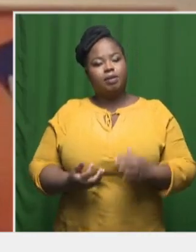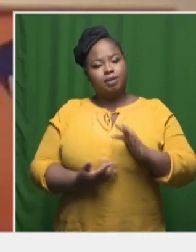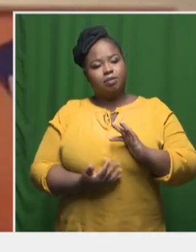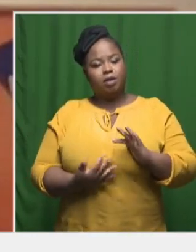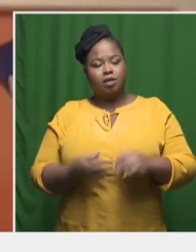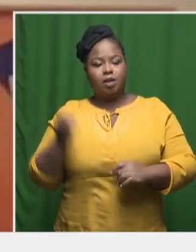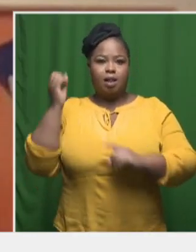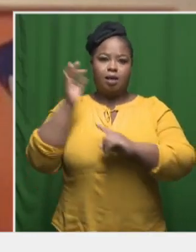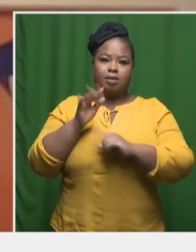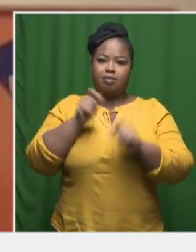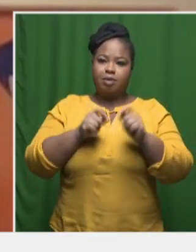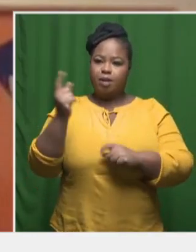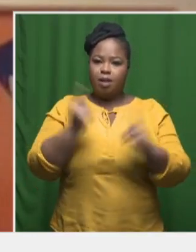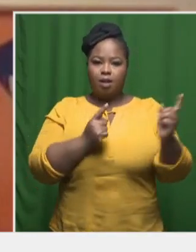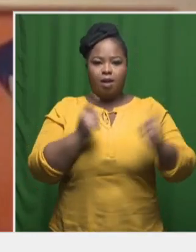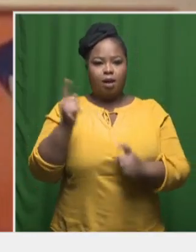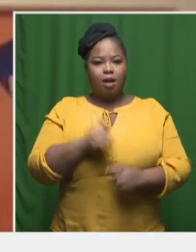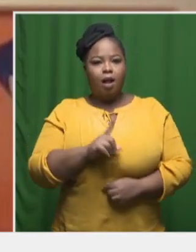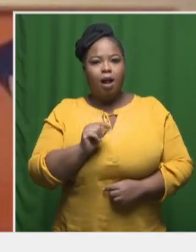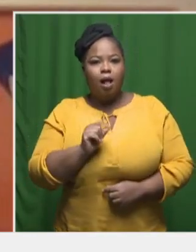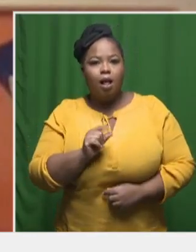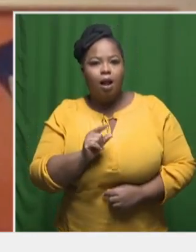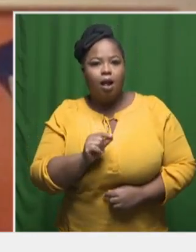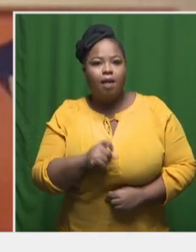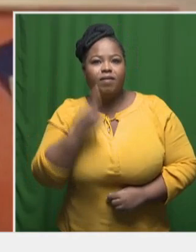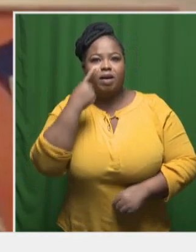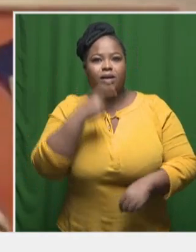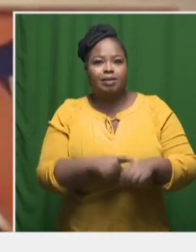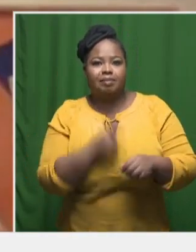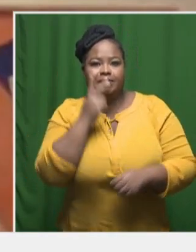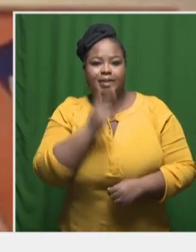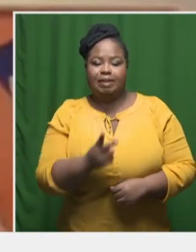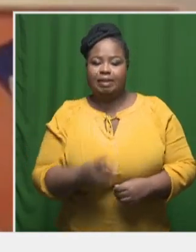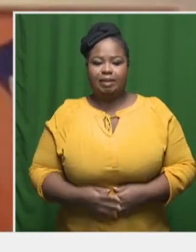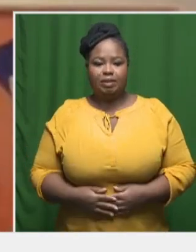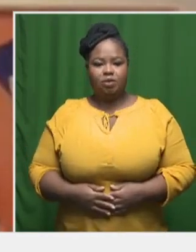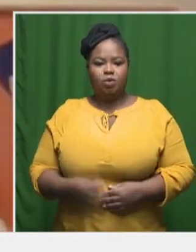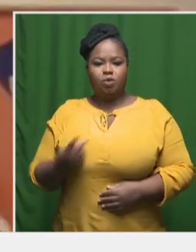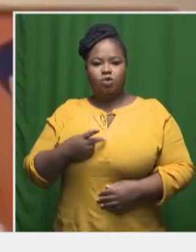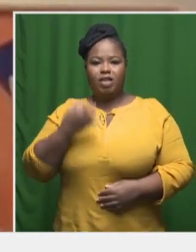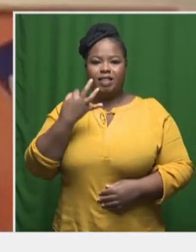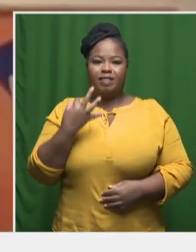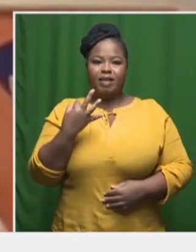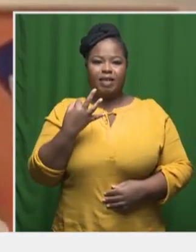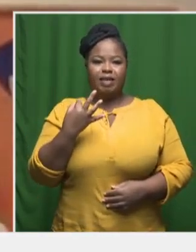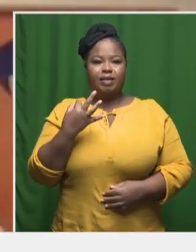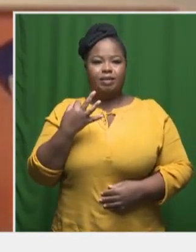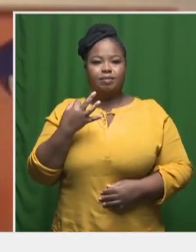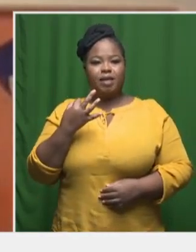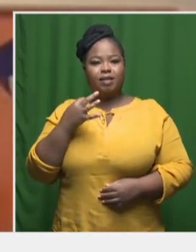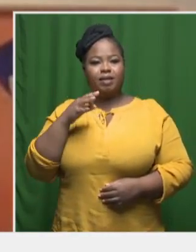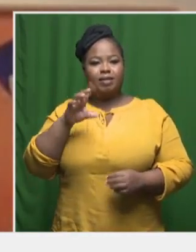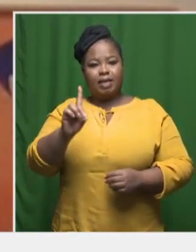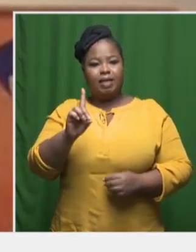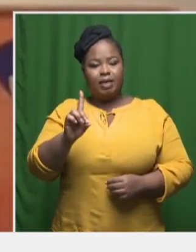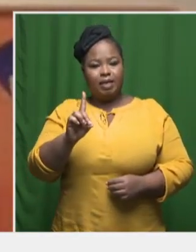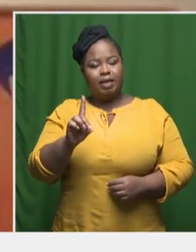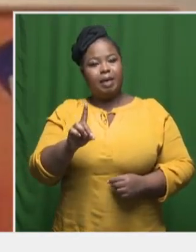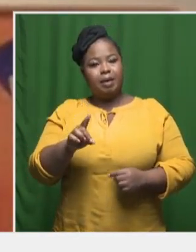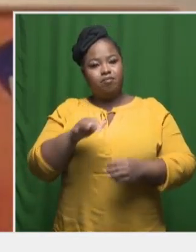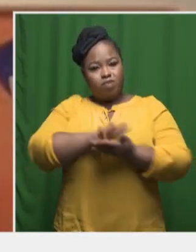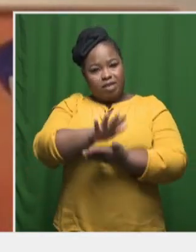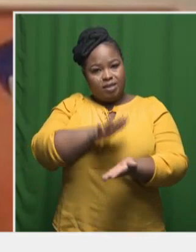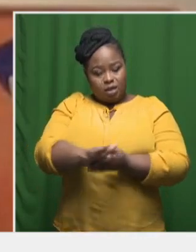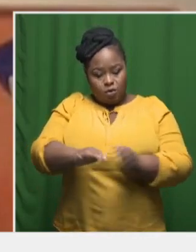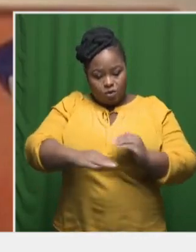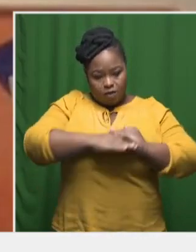delight people coming in and seeing things that they've just never witnessed before. Like, for example, we'll have 3D printing on the floor this year, and NFTs, and